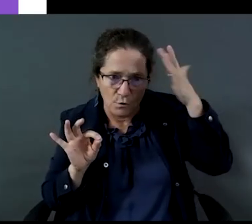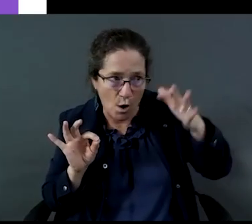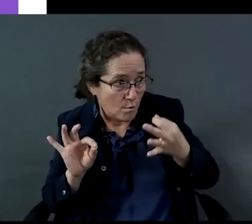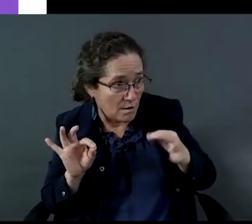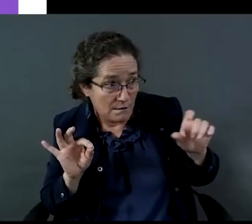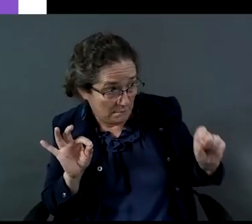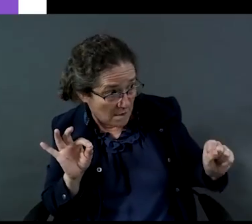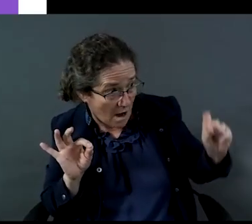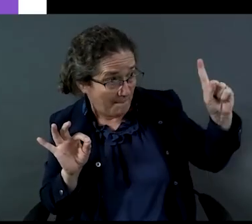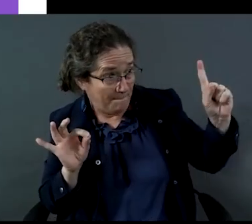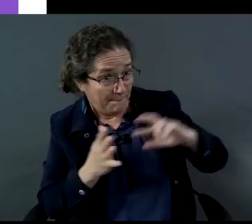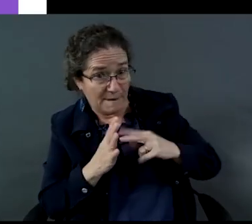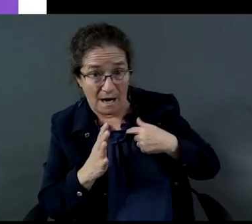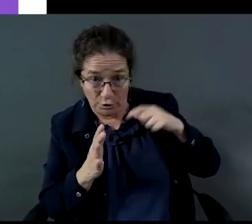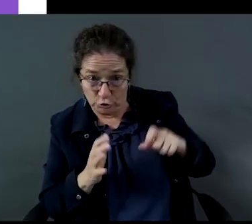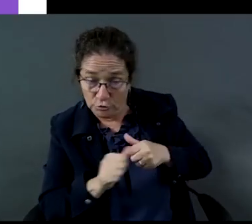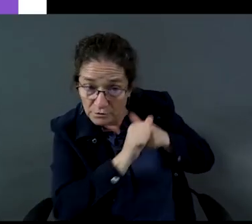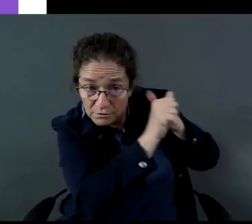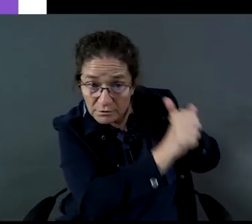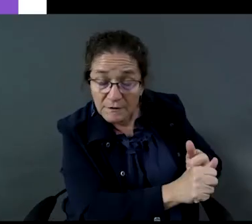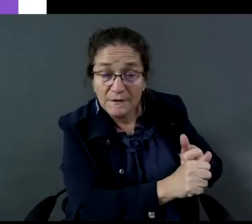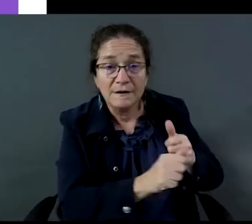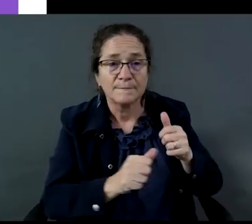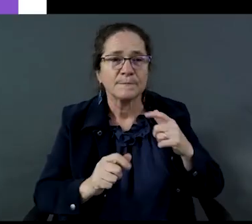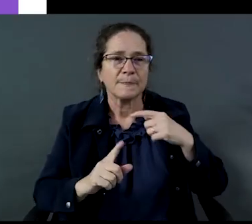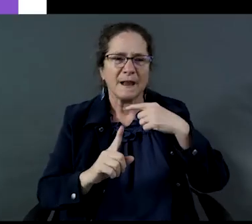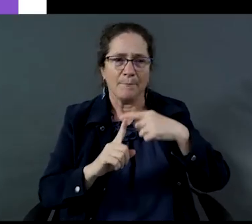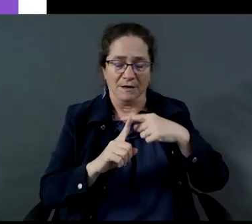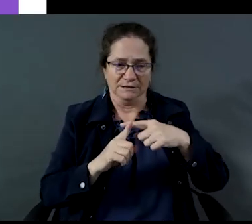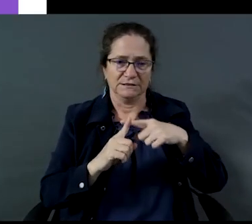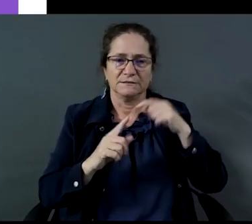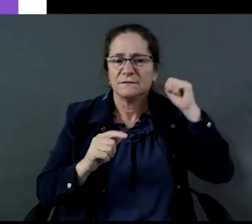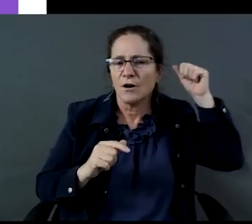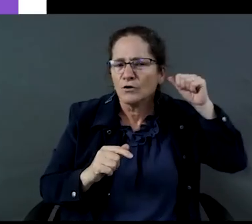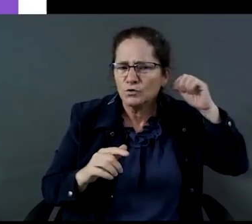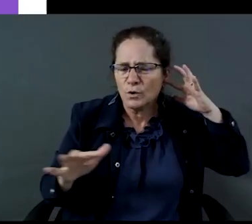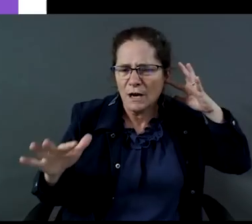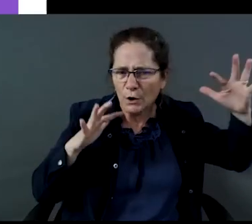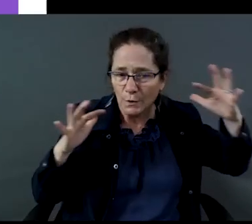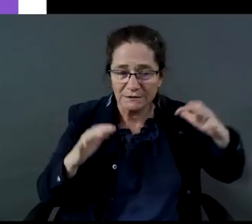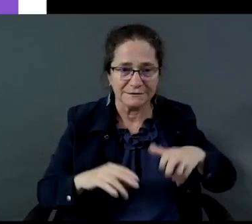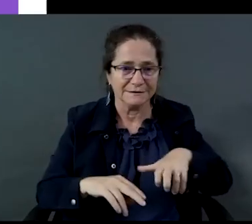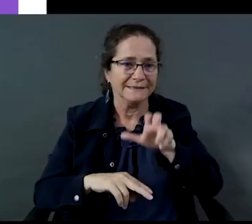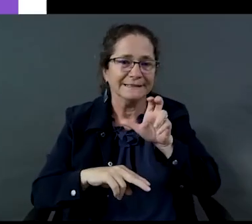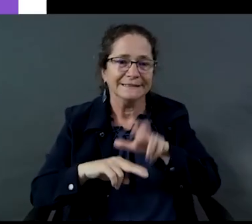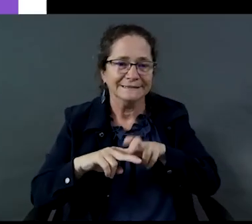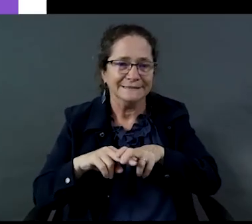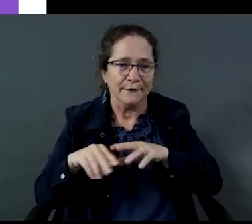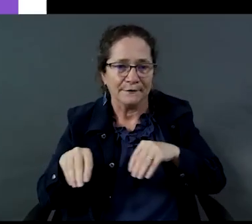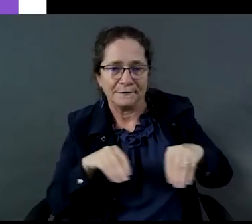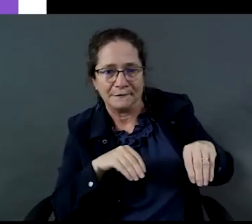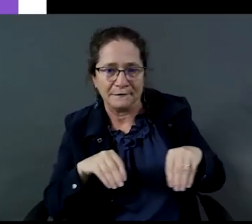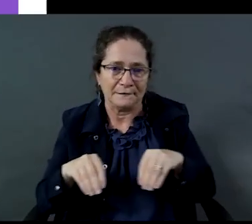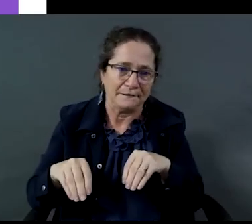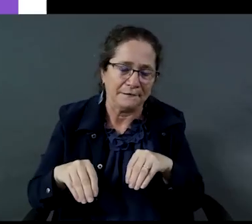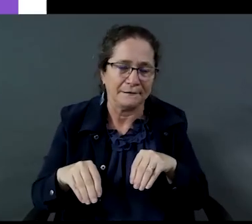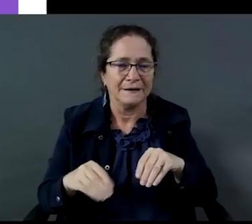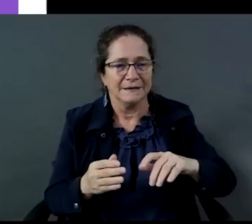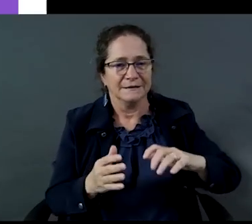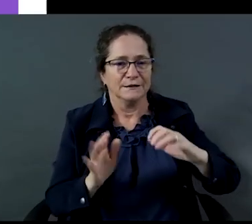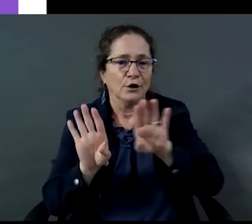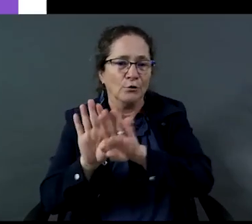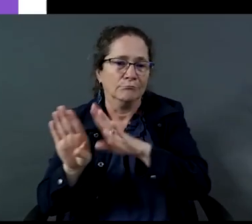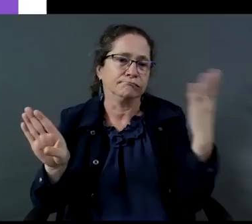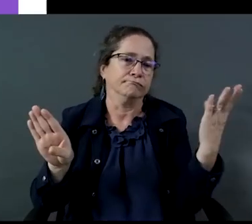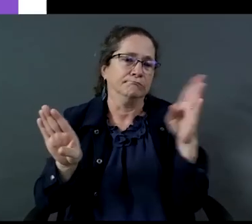go. And then the auditory noise, trying to keep down all of the chairs moving and the scraping and the markers and the door. And